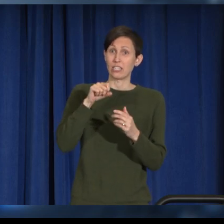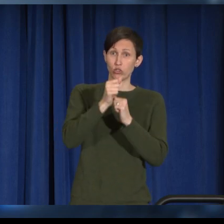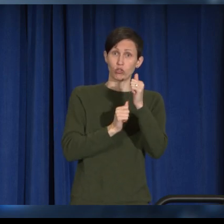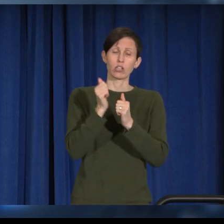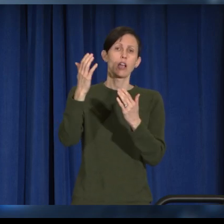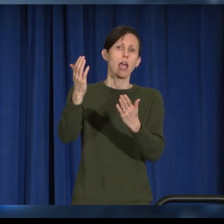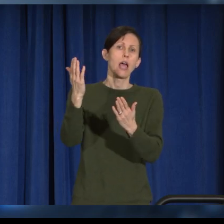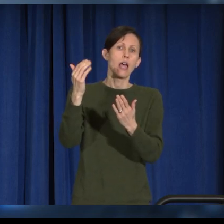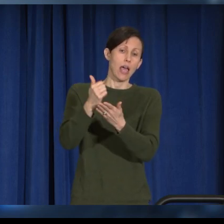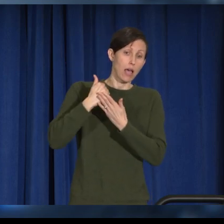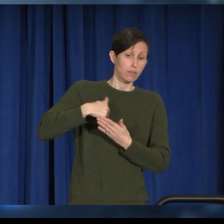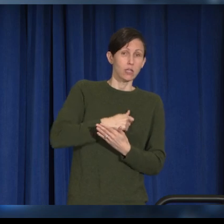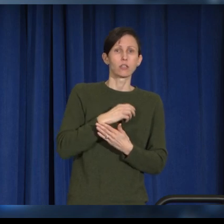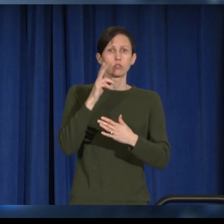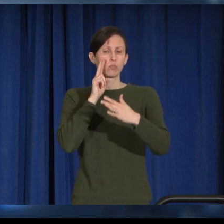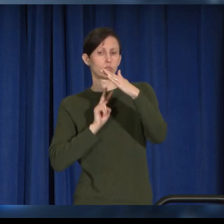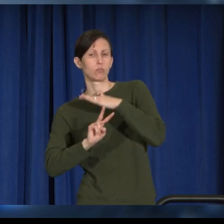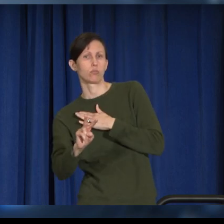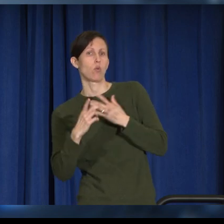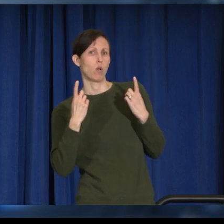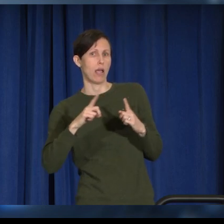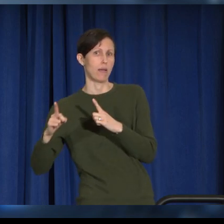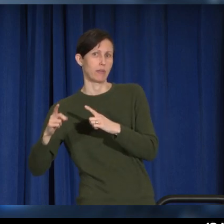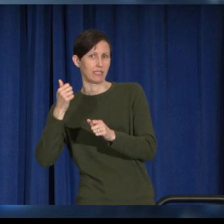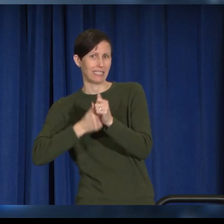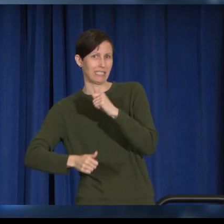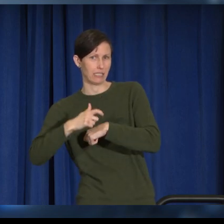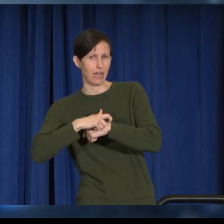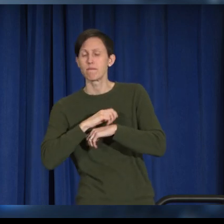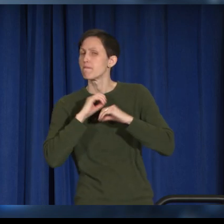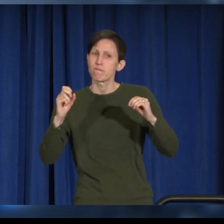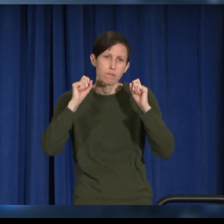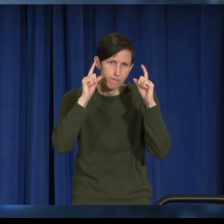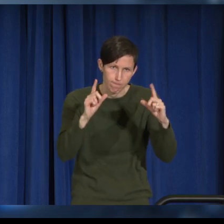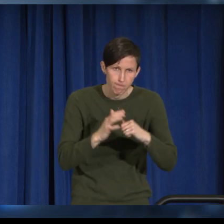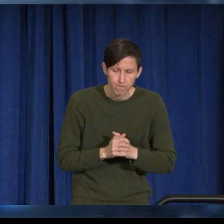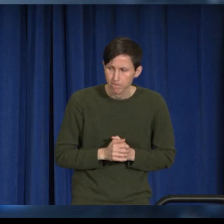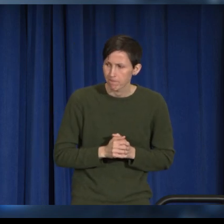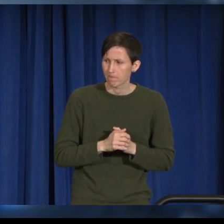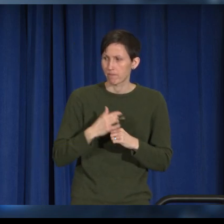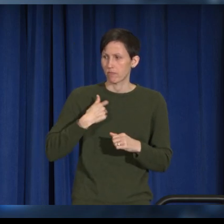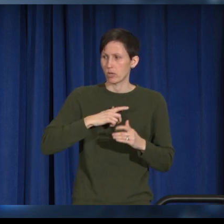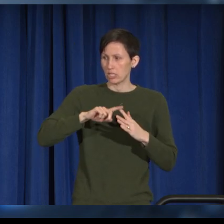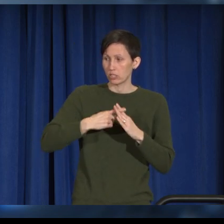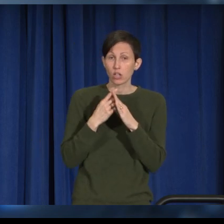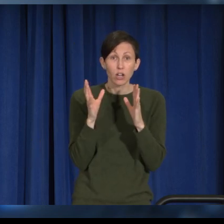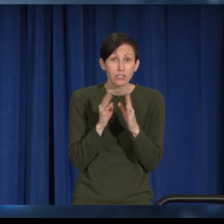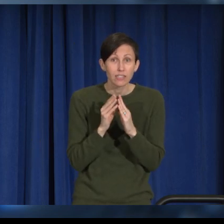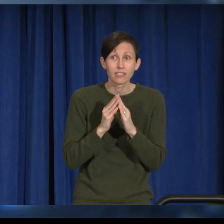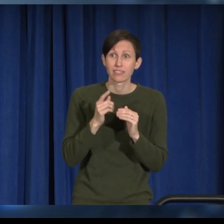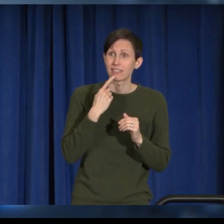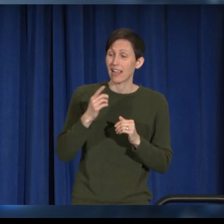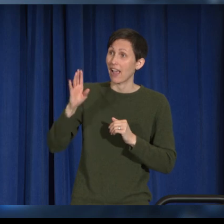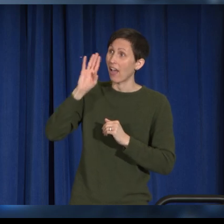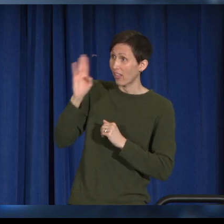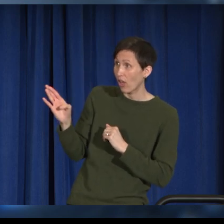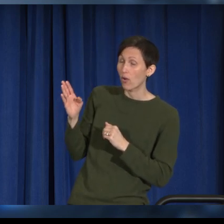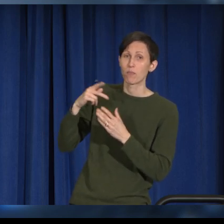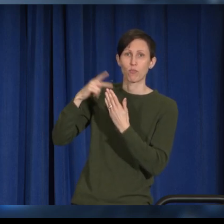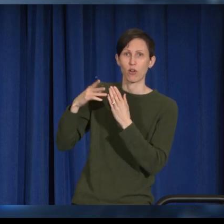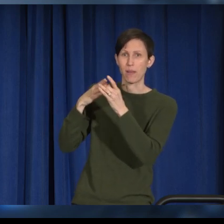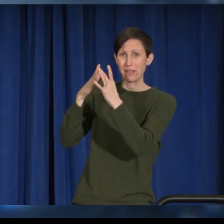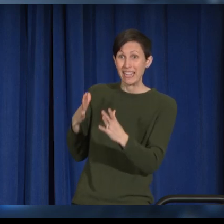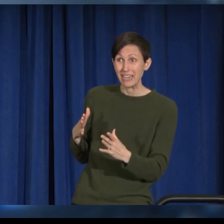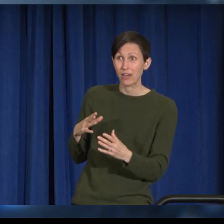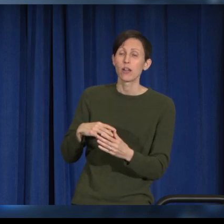to expect every time we come into a session, so there are no surprises. We begin our sessions by saying hello to our program leader,